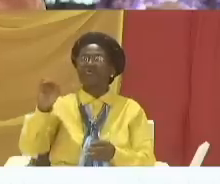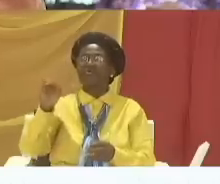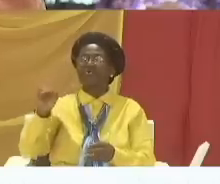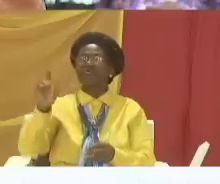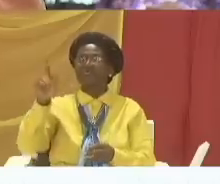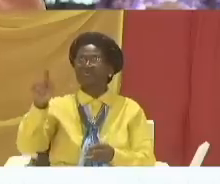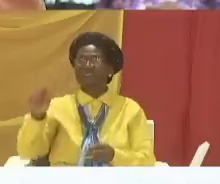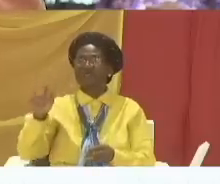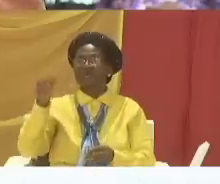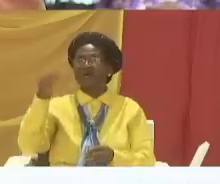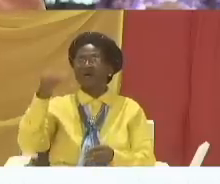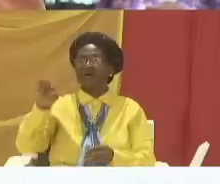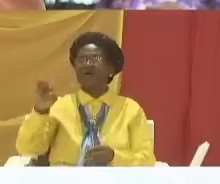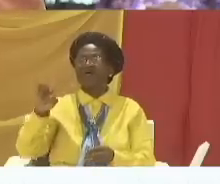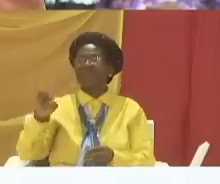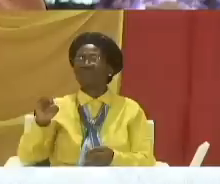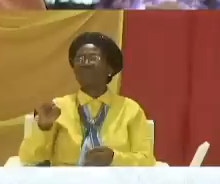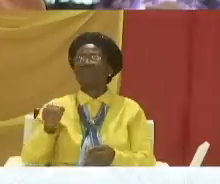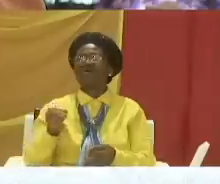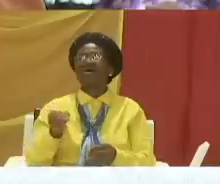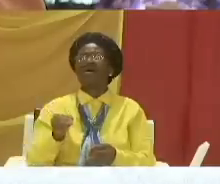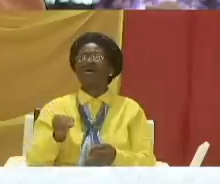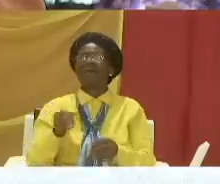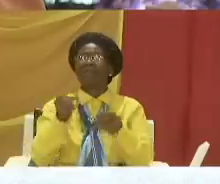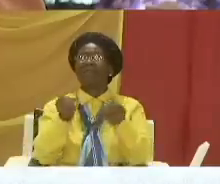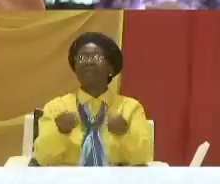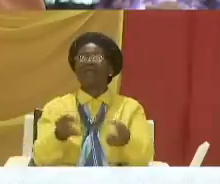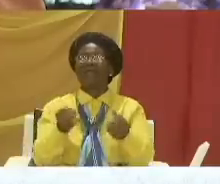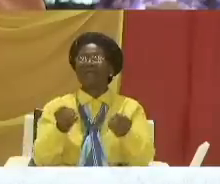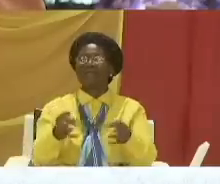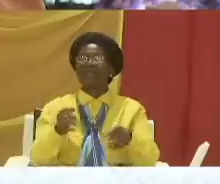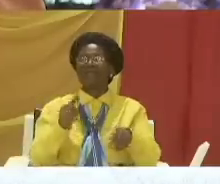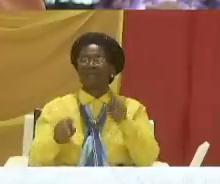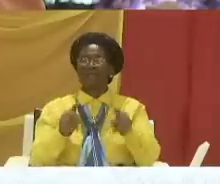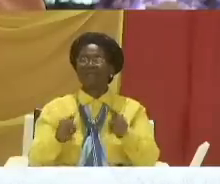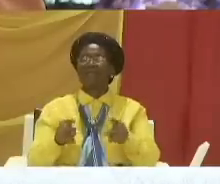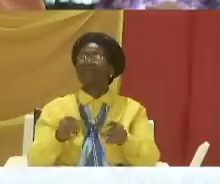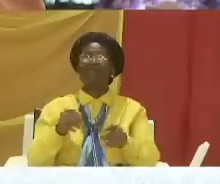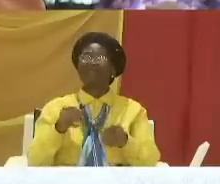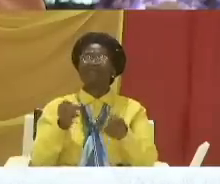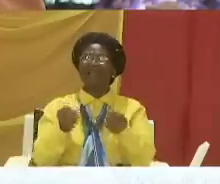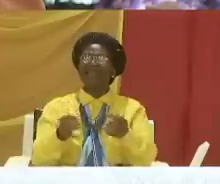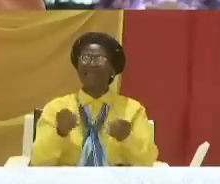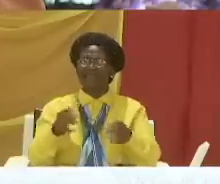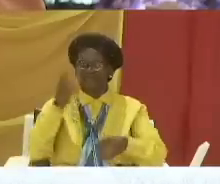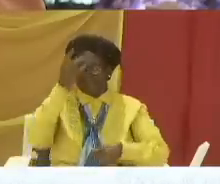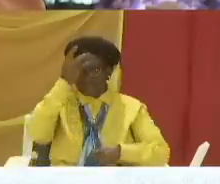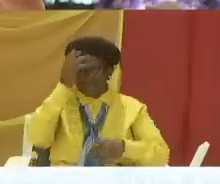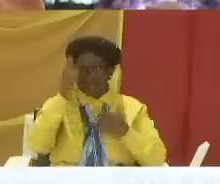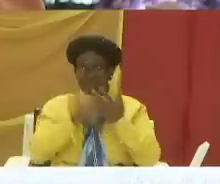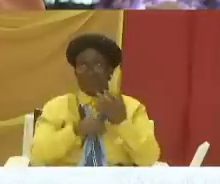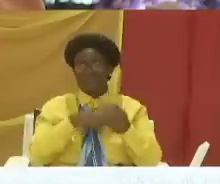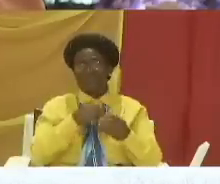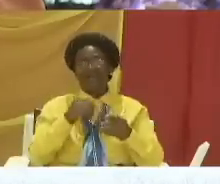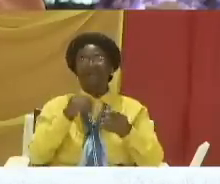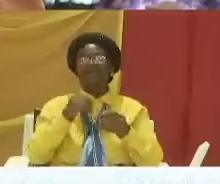majority, let's put it that way, to be on the safe side, of sickness and disease is